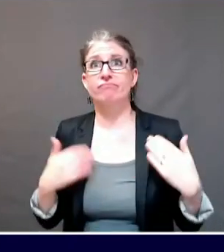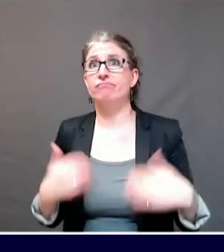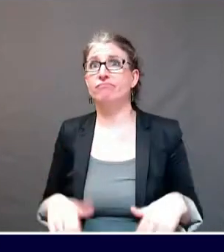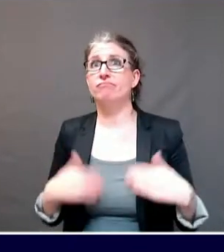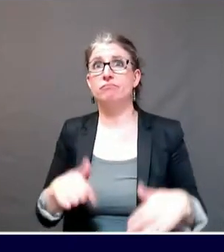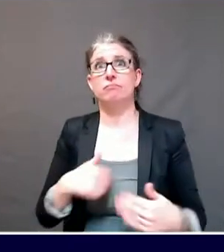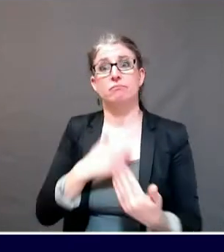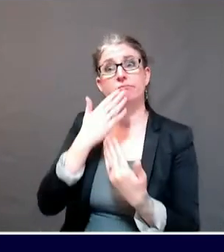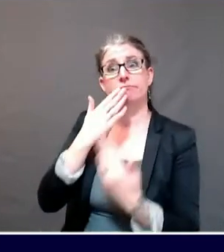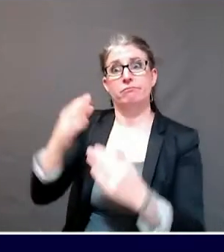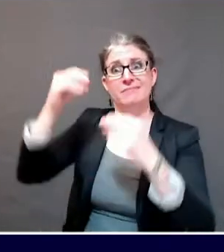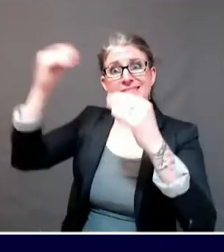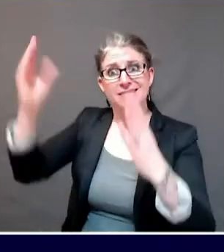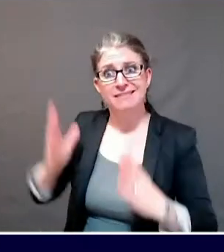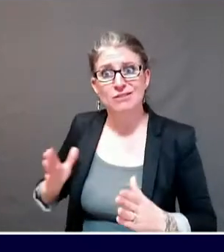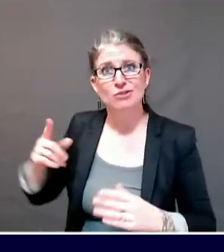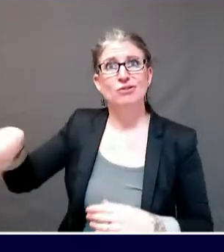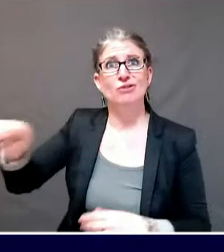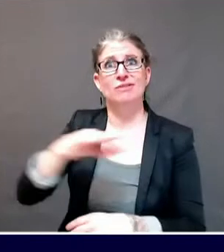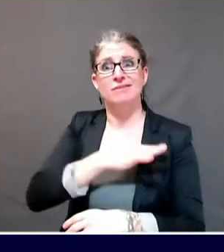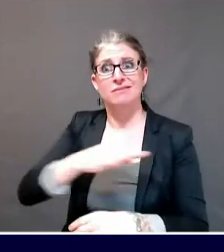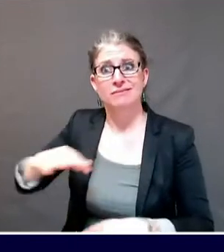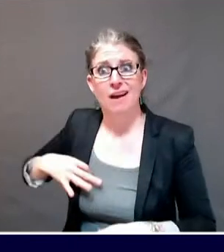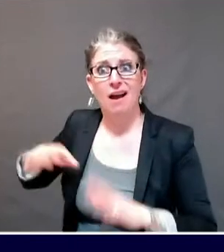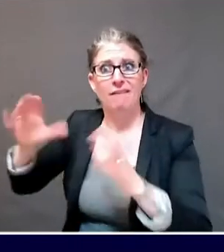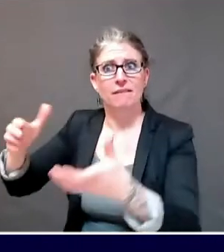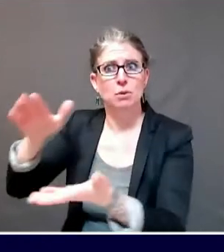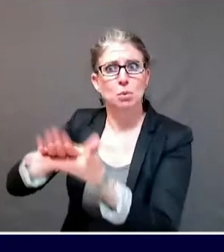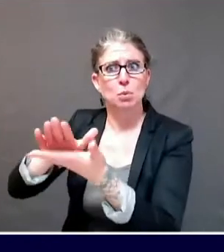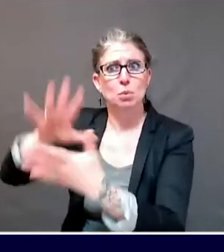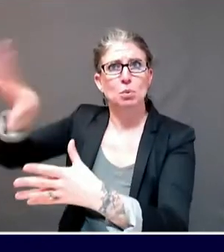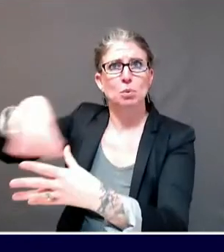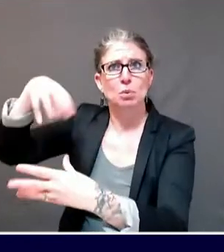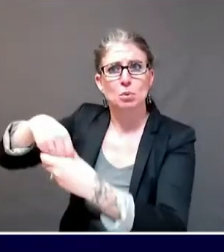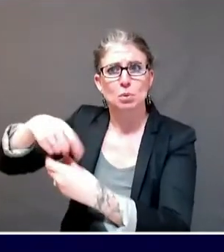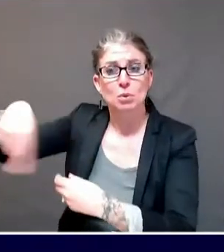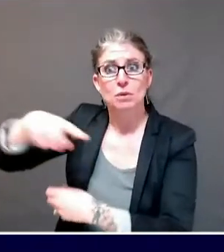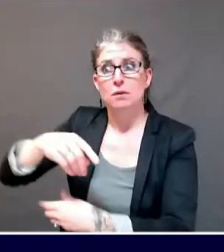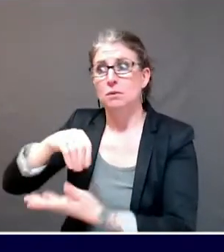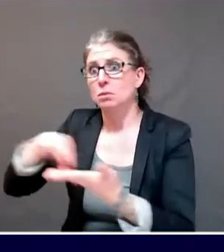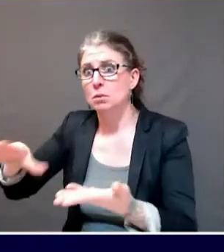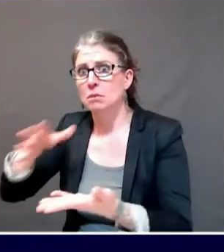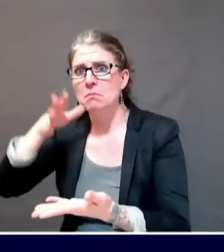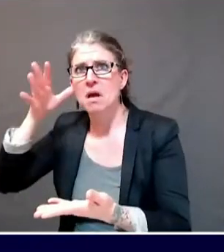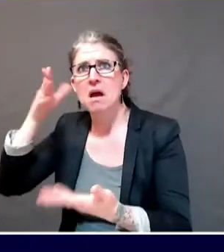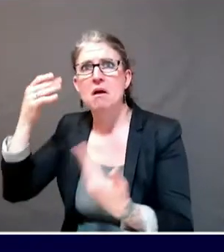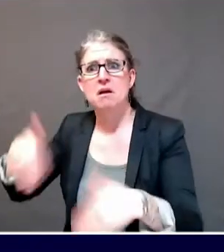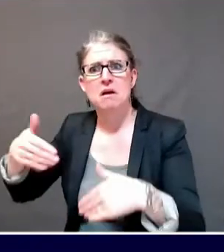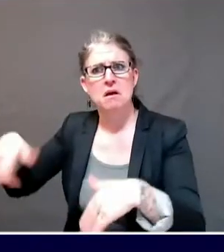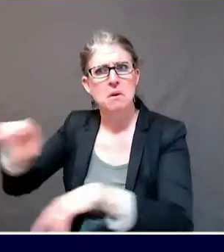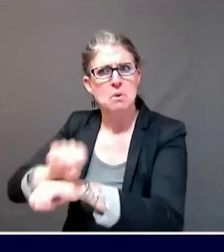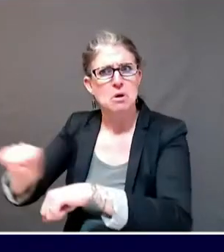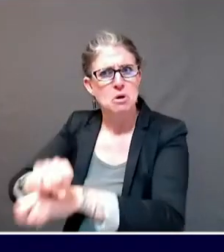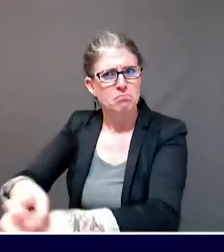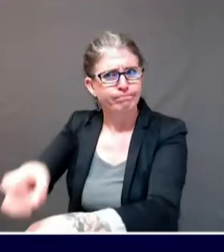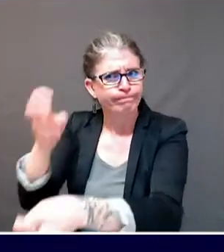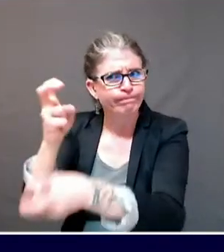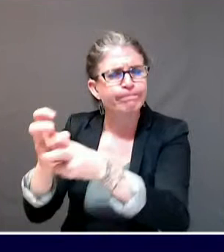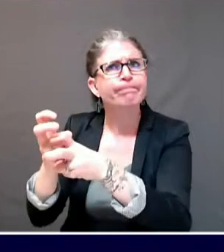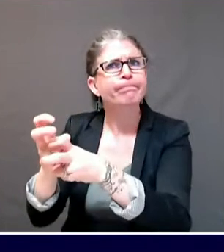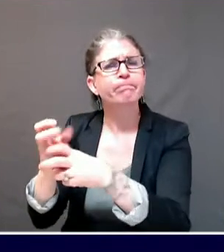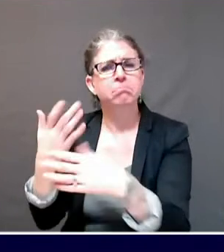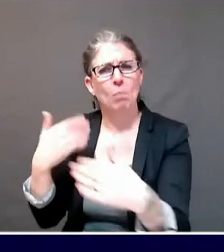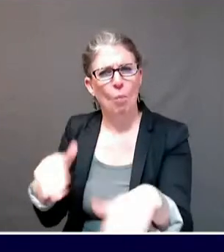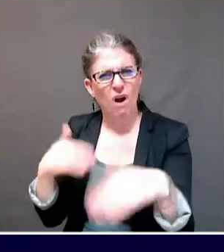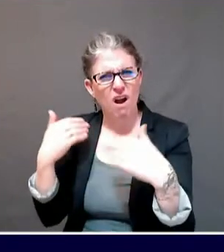staff, faculty members, as well as students and parents at schools, there has been remarkably little transmission